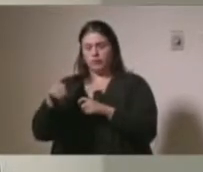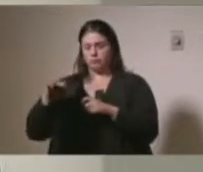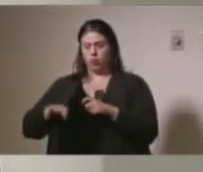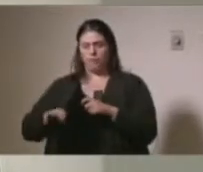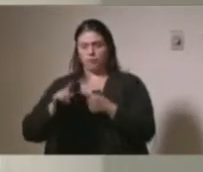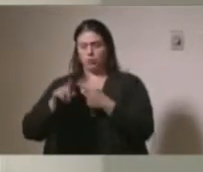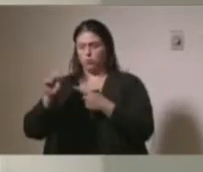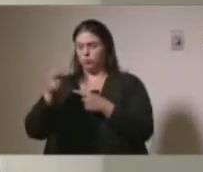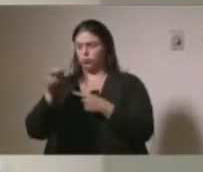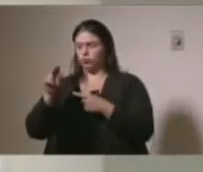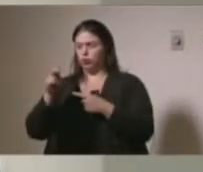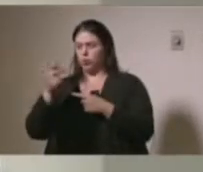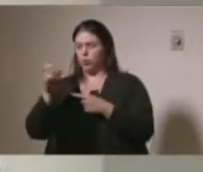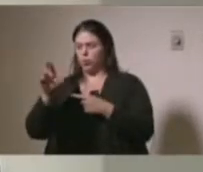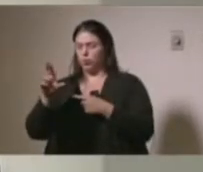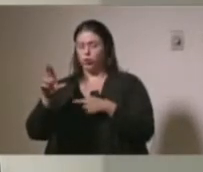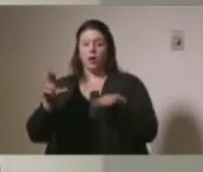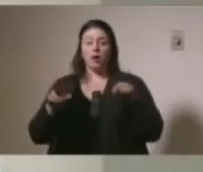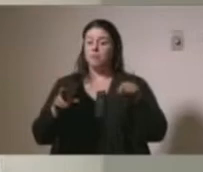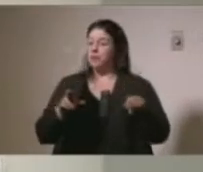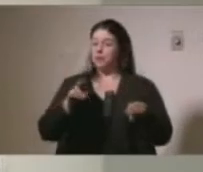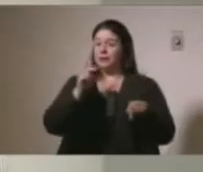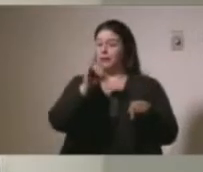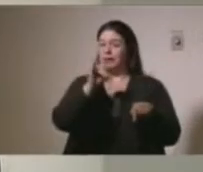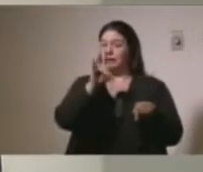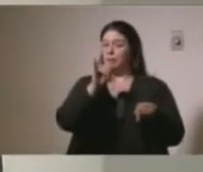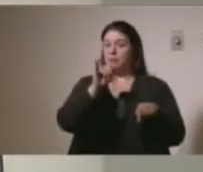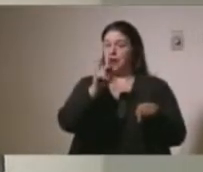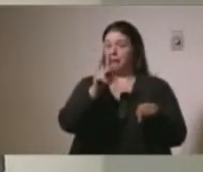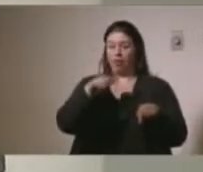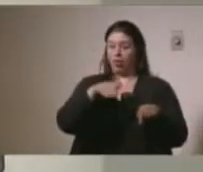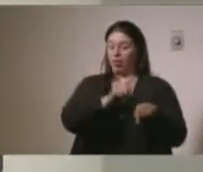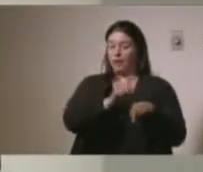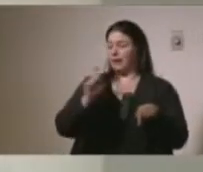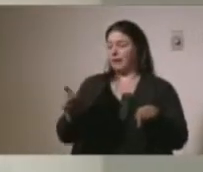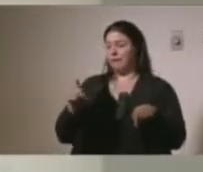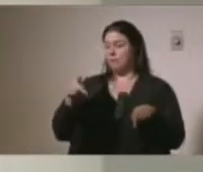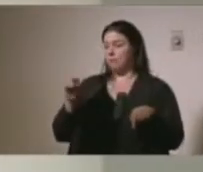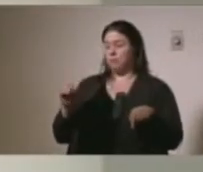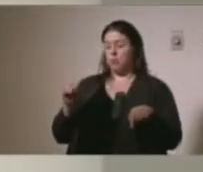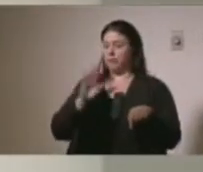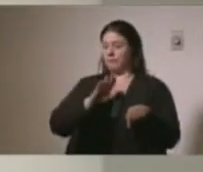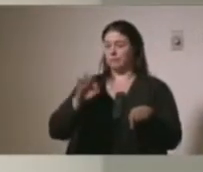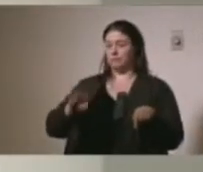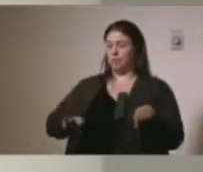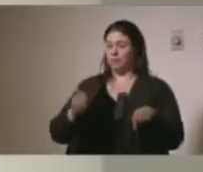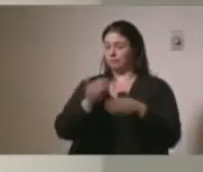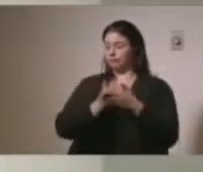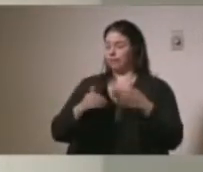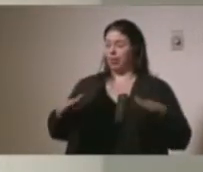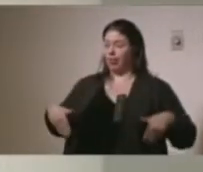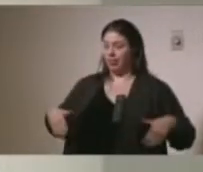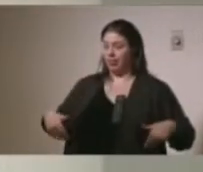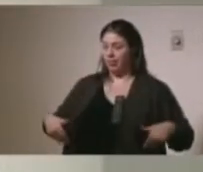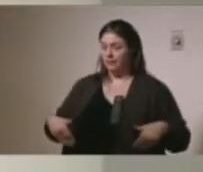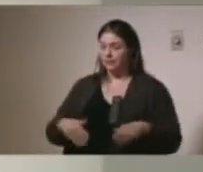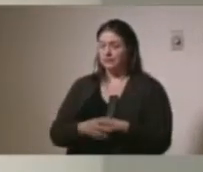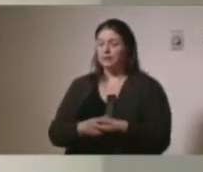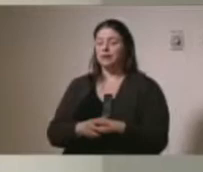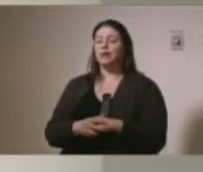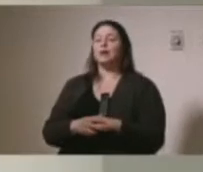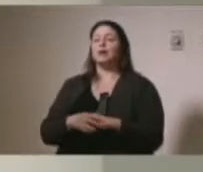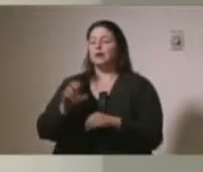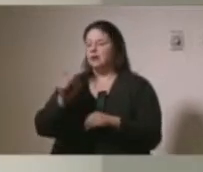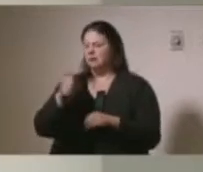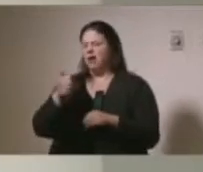hasn't returned a dividend to New Zealand Post. More than 50% of Kiwibank customers have their main banking